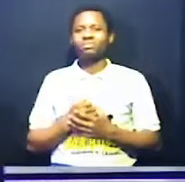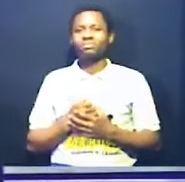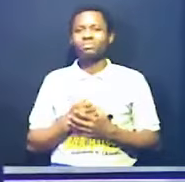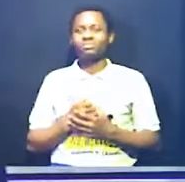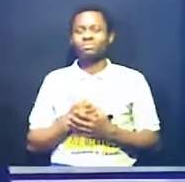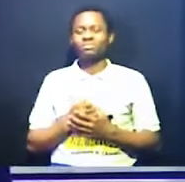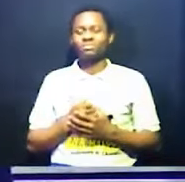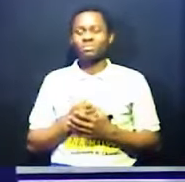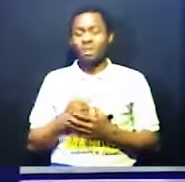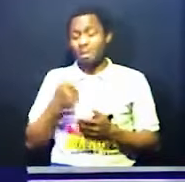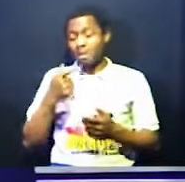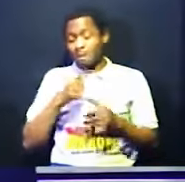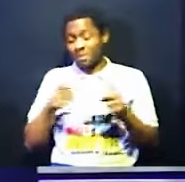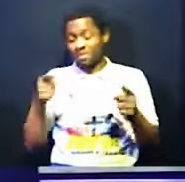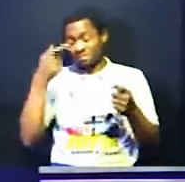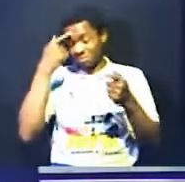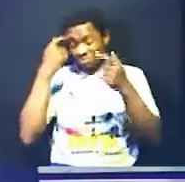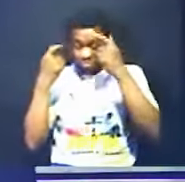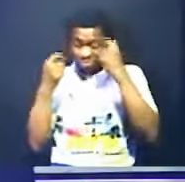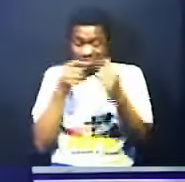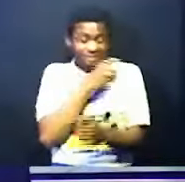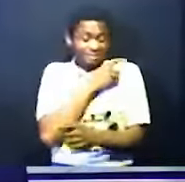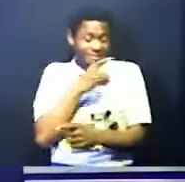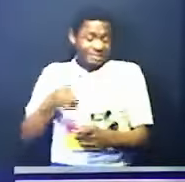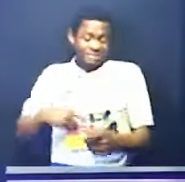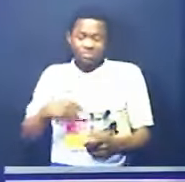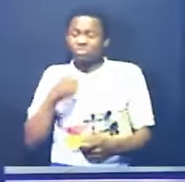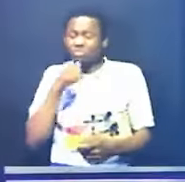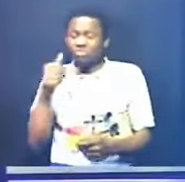David's irresponsibility kept this lady